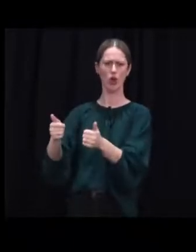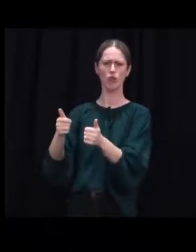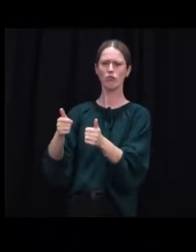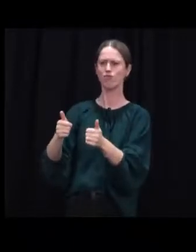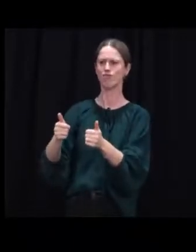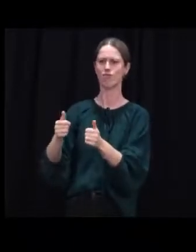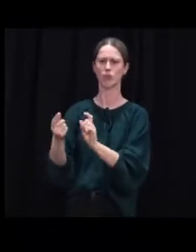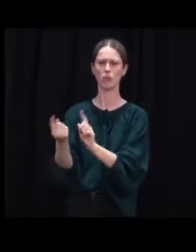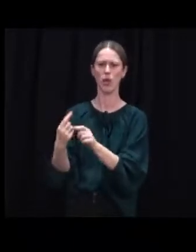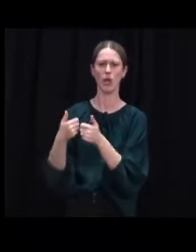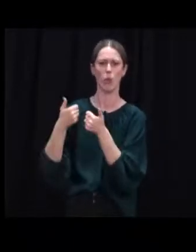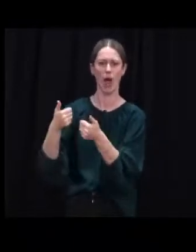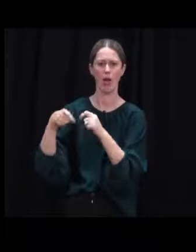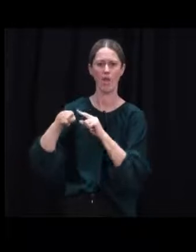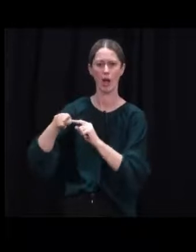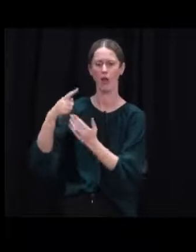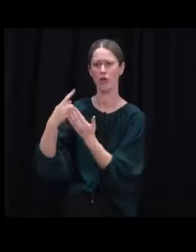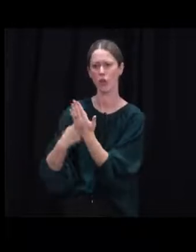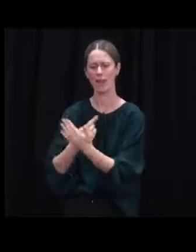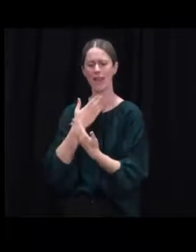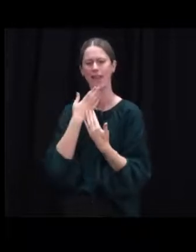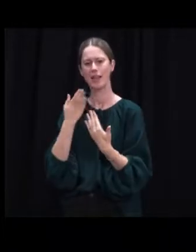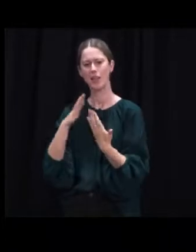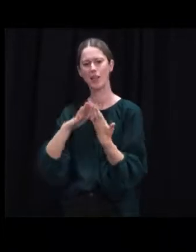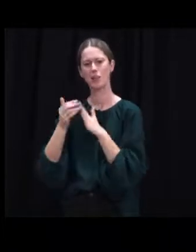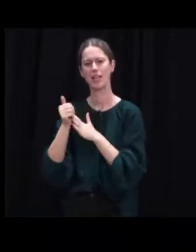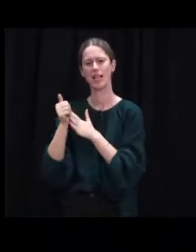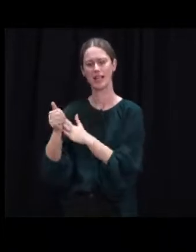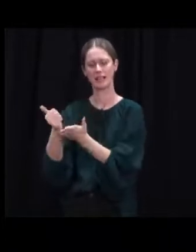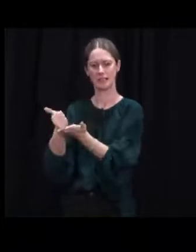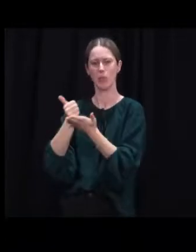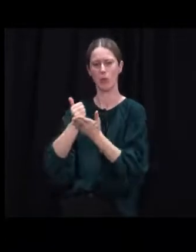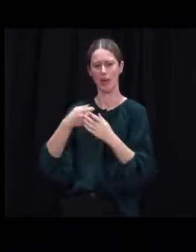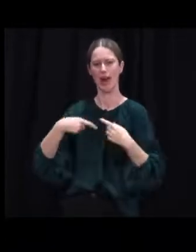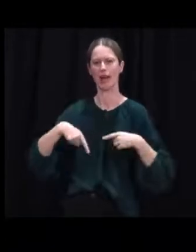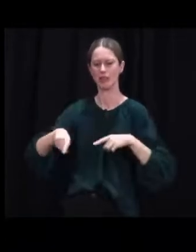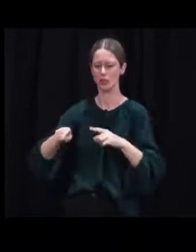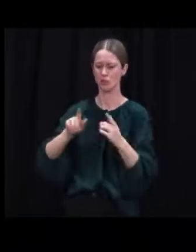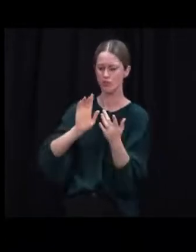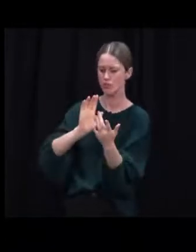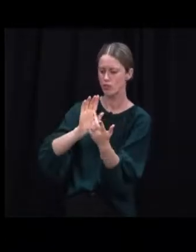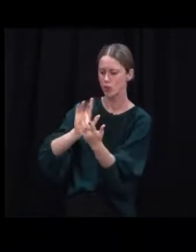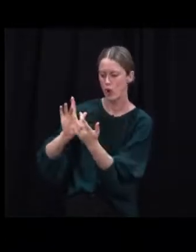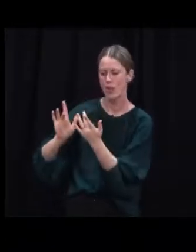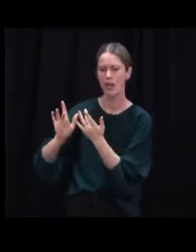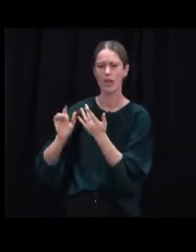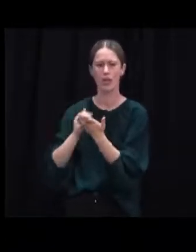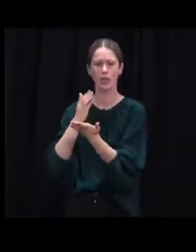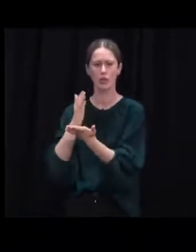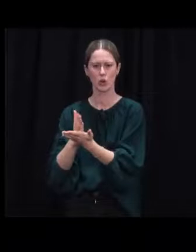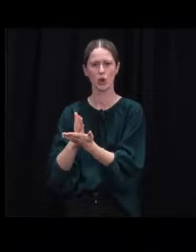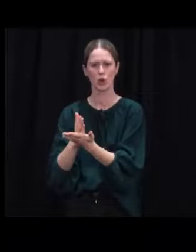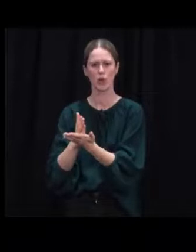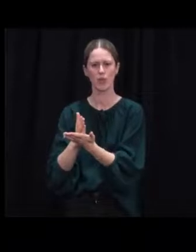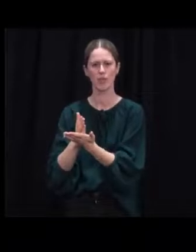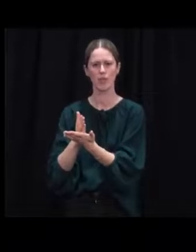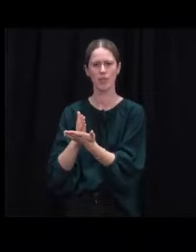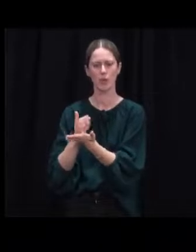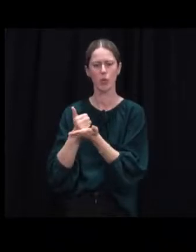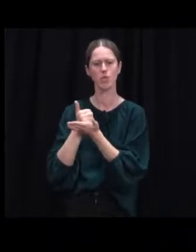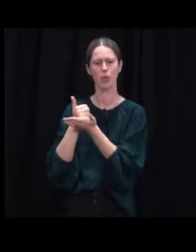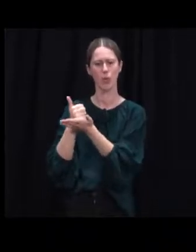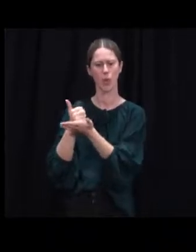going on with this community, and as we have seen in past outbreaks, they're incredibly responsive, and I want to thank all the community leaders who are